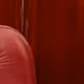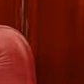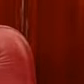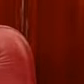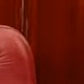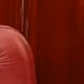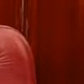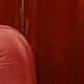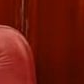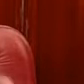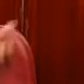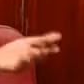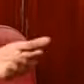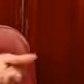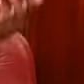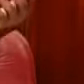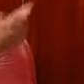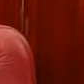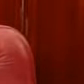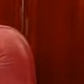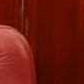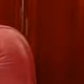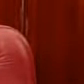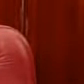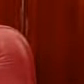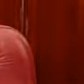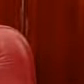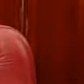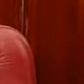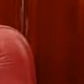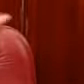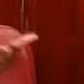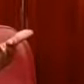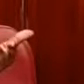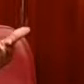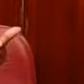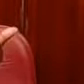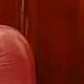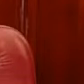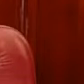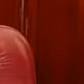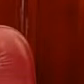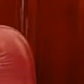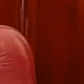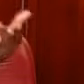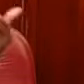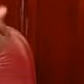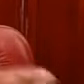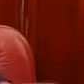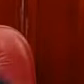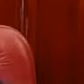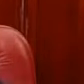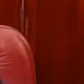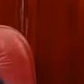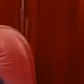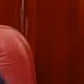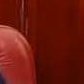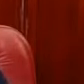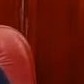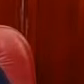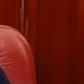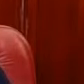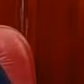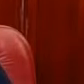If you look at the history, and Madam Speaker, the other day people were asking me, how did you tell that these young Gen Zs are actually